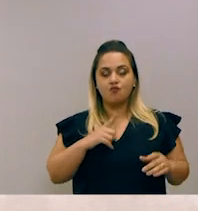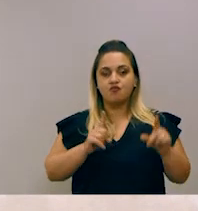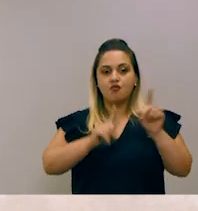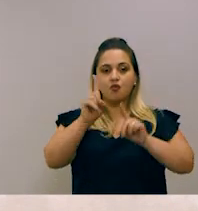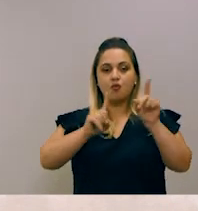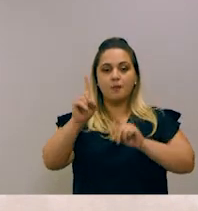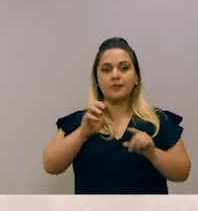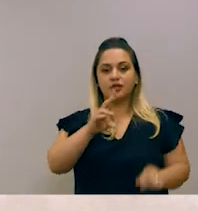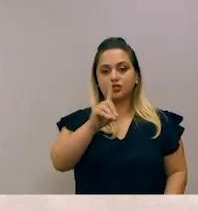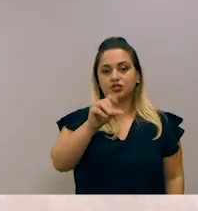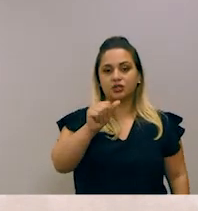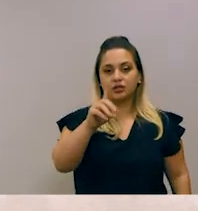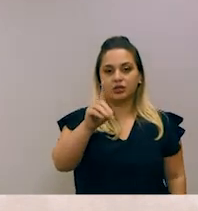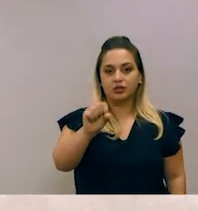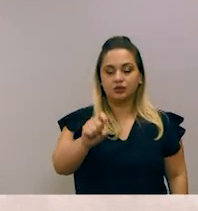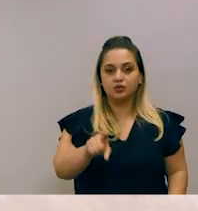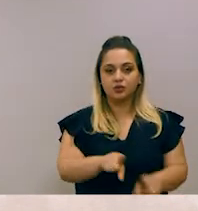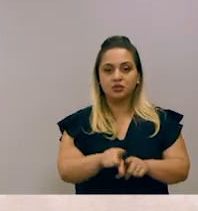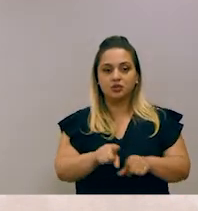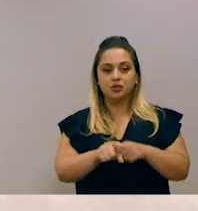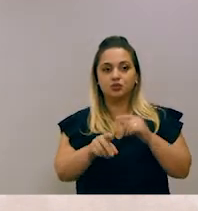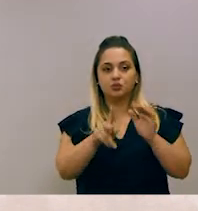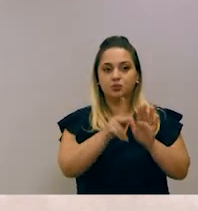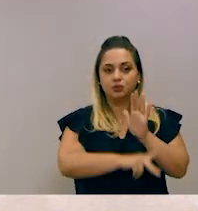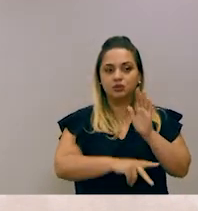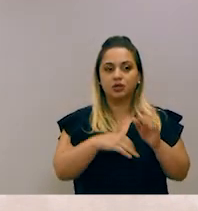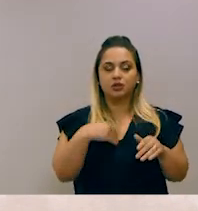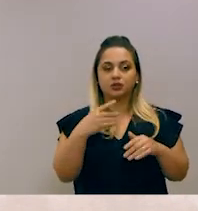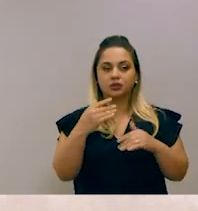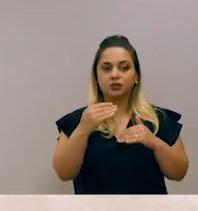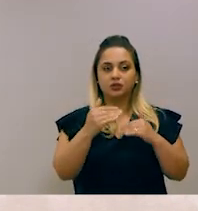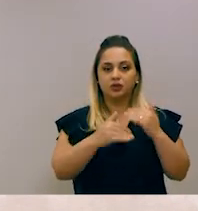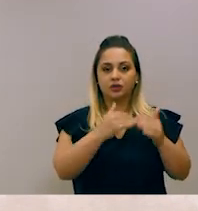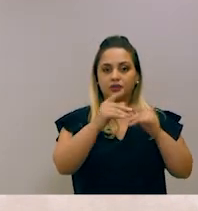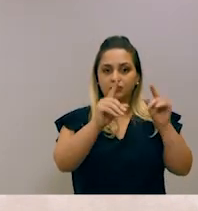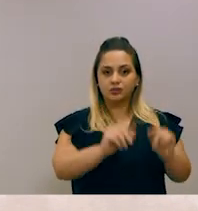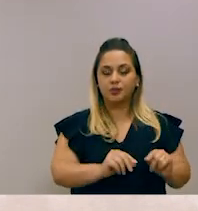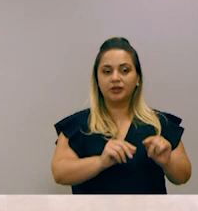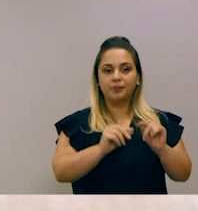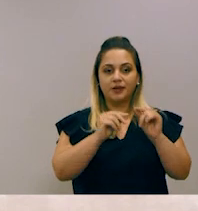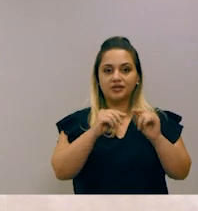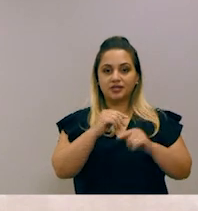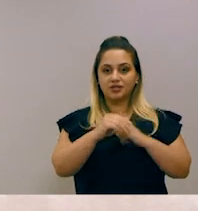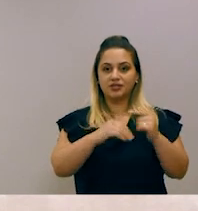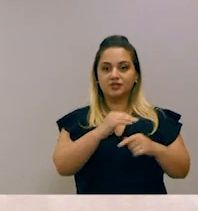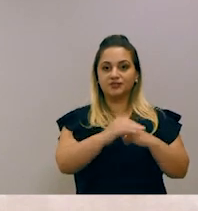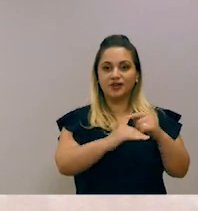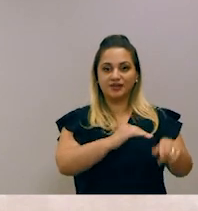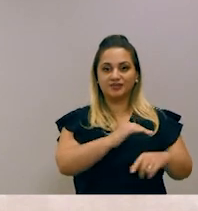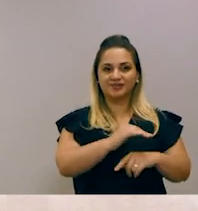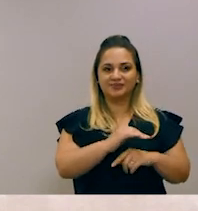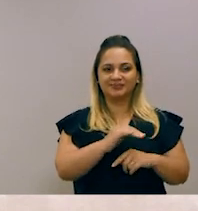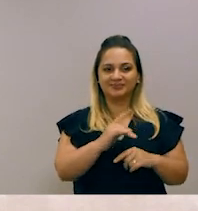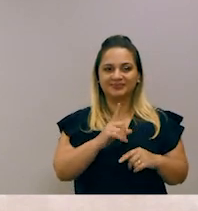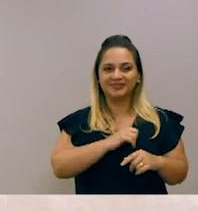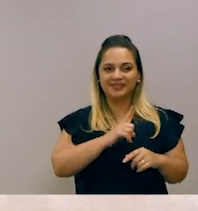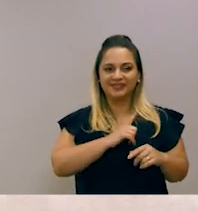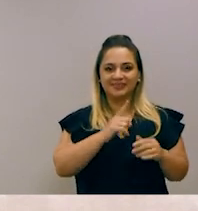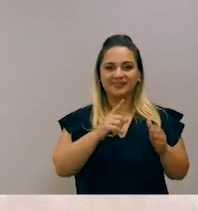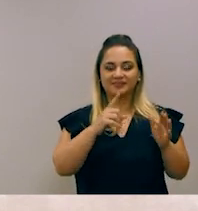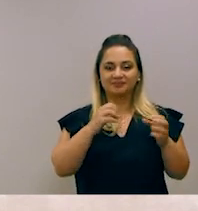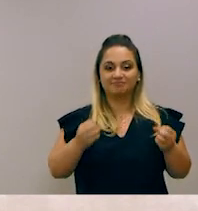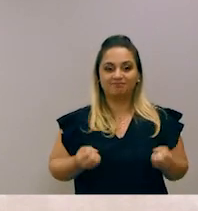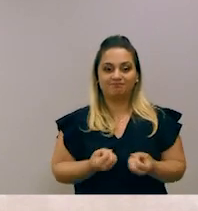It's interesting to observe how the volume of data that I had in the beginning of the project was reduced. The